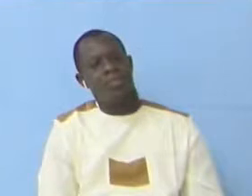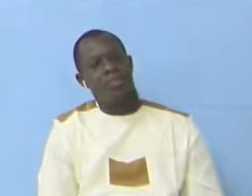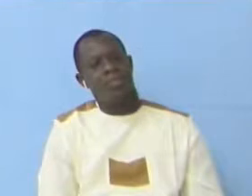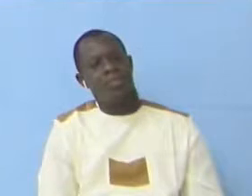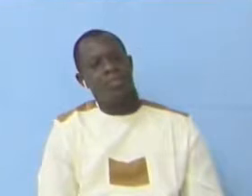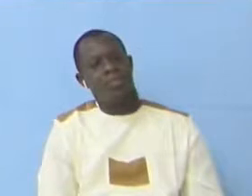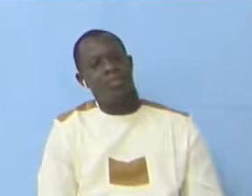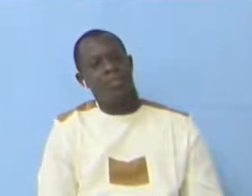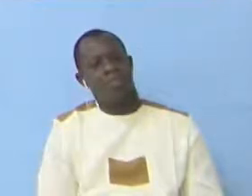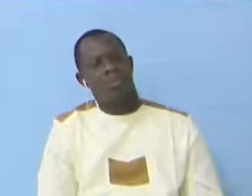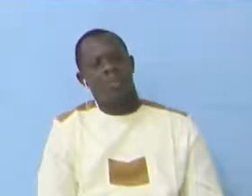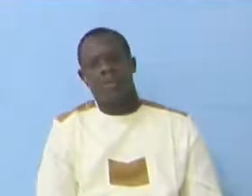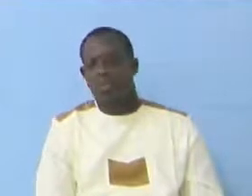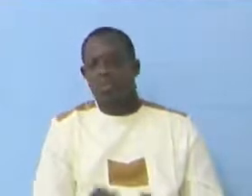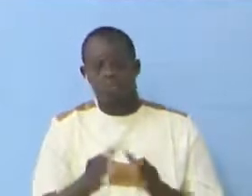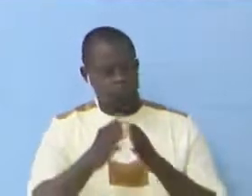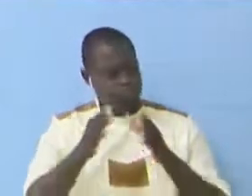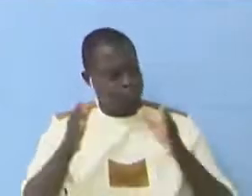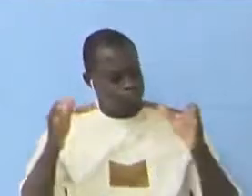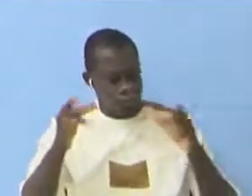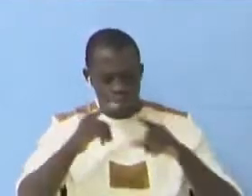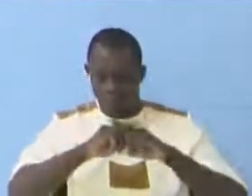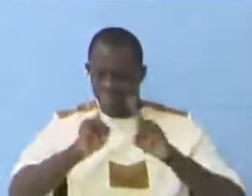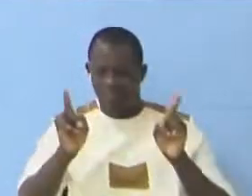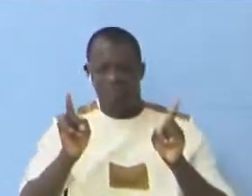Well, it's very vast. At